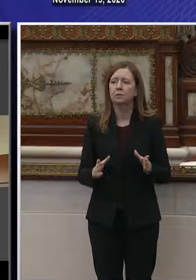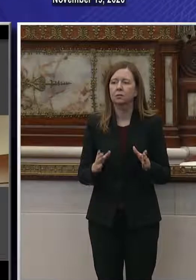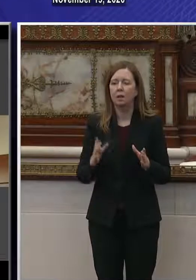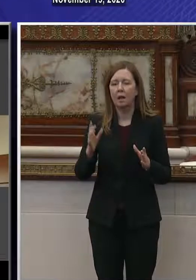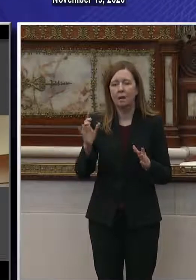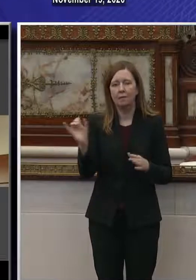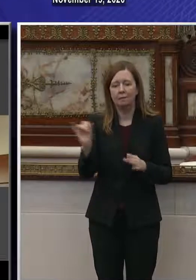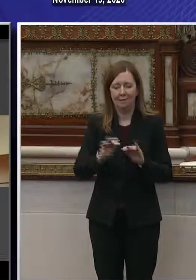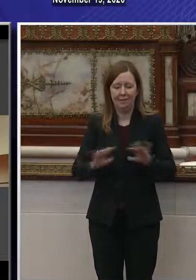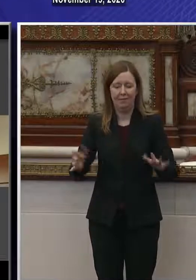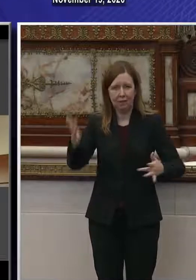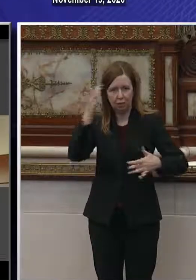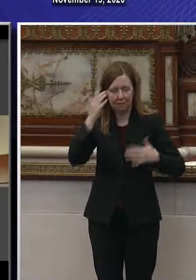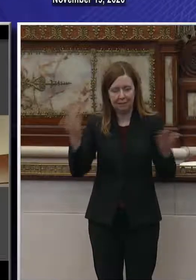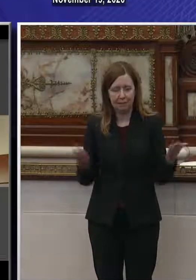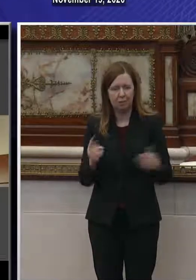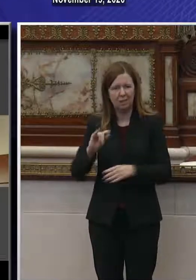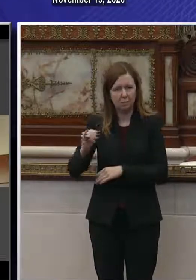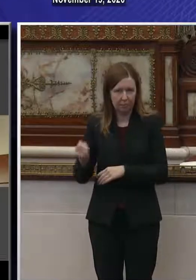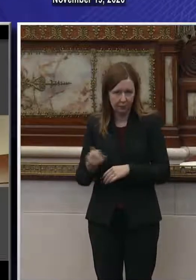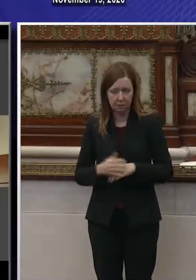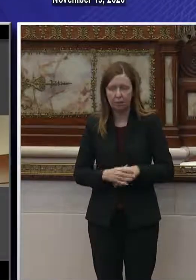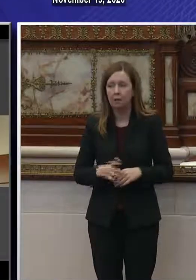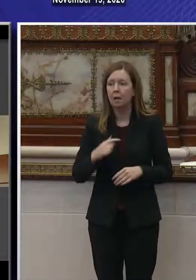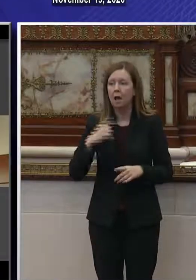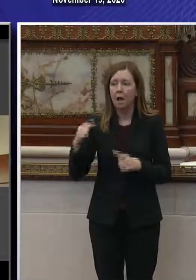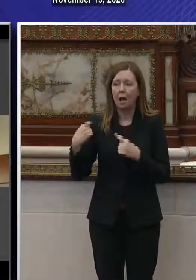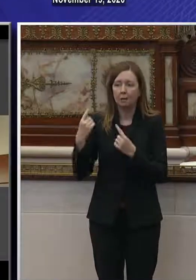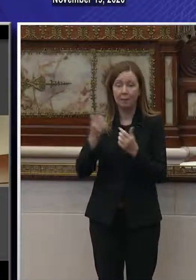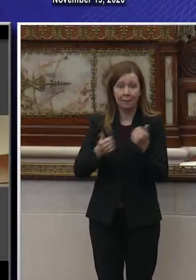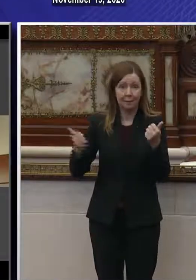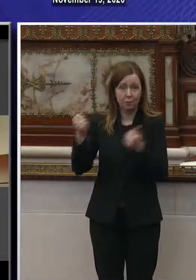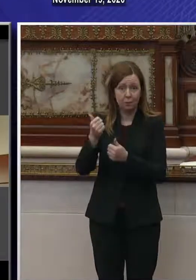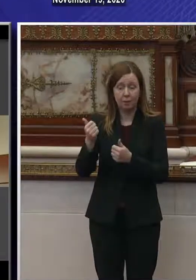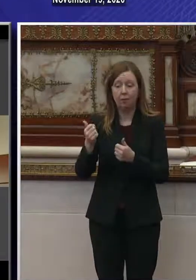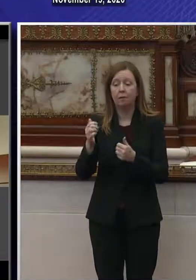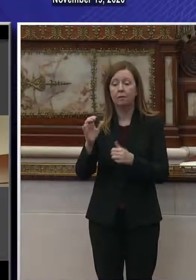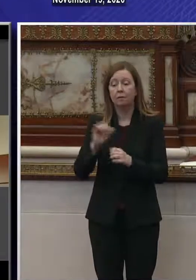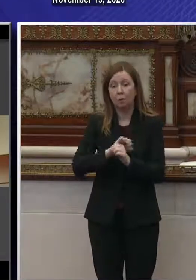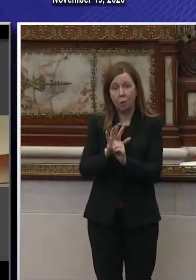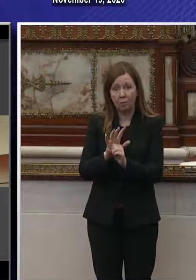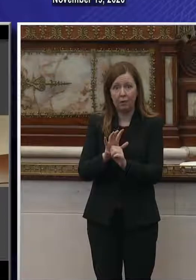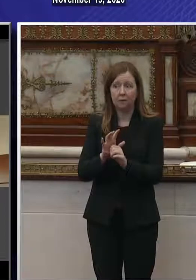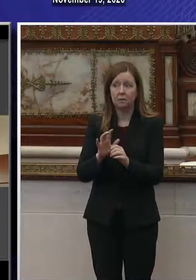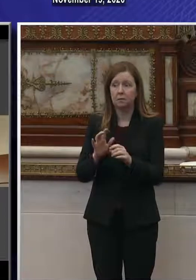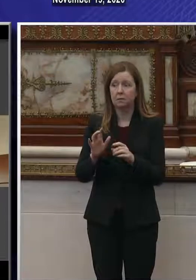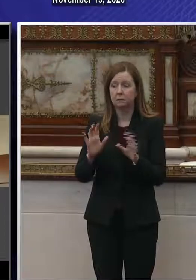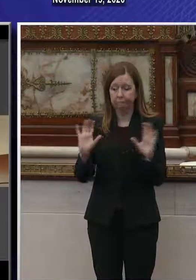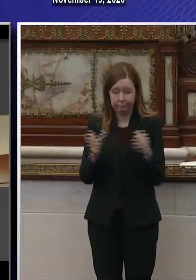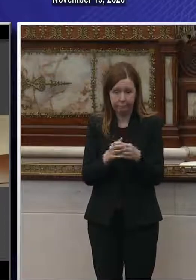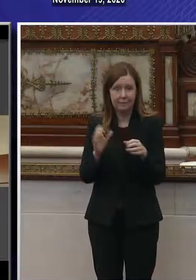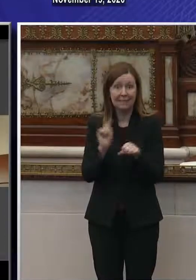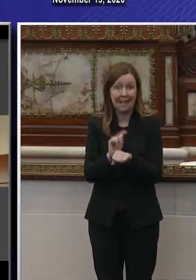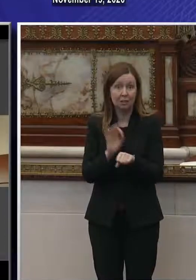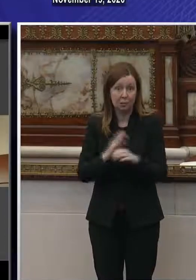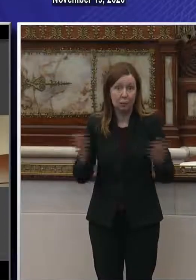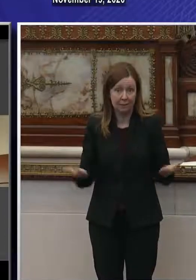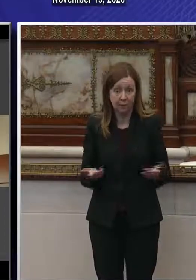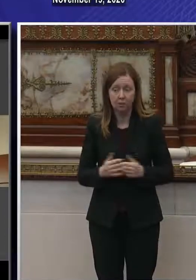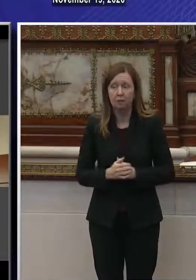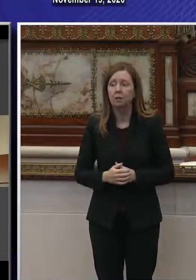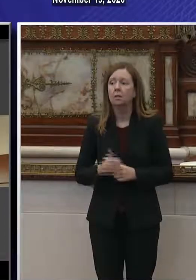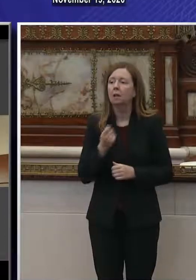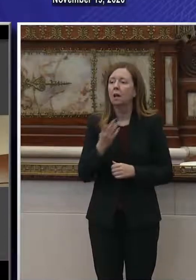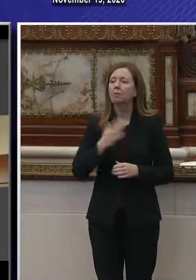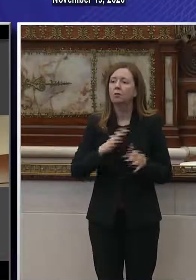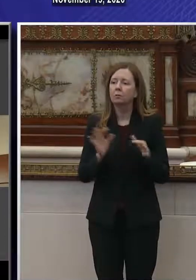Infectious Diseases here at Thomas Jefferson, and I've been the chair of the COVID Enterprise Task Force here at Jefferson. So a